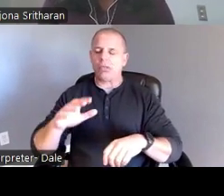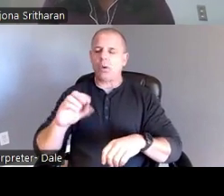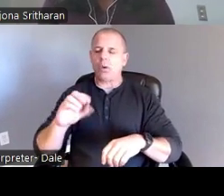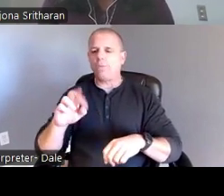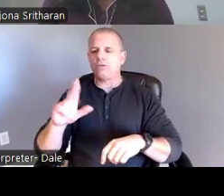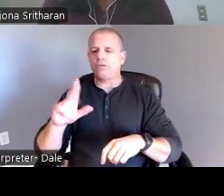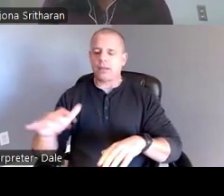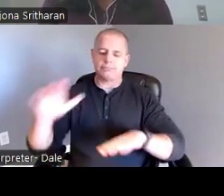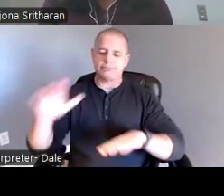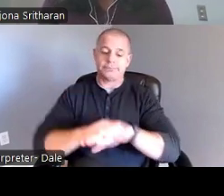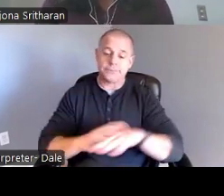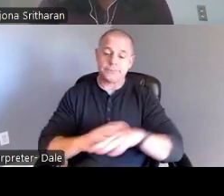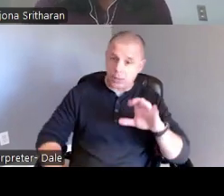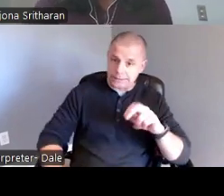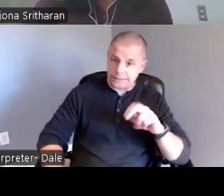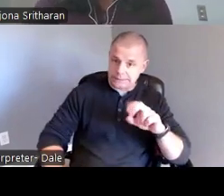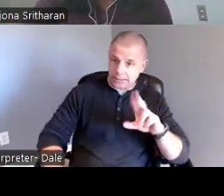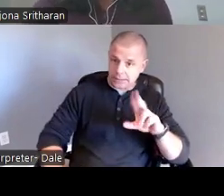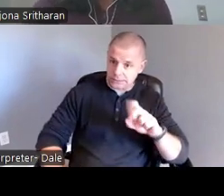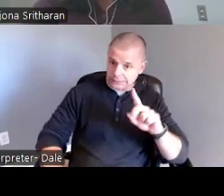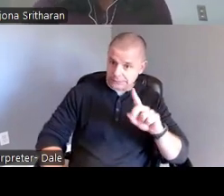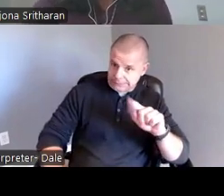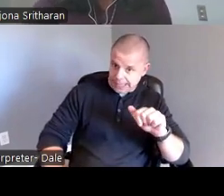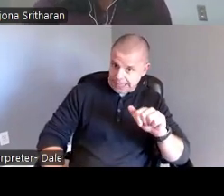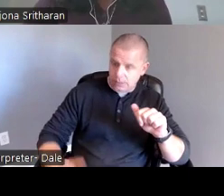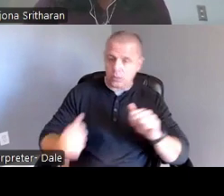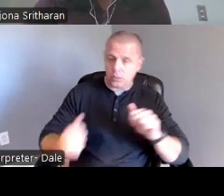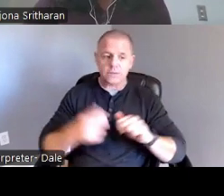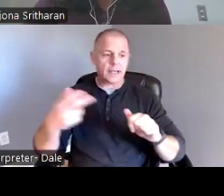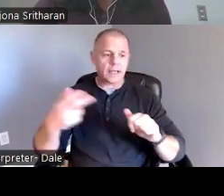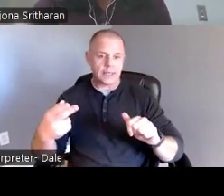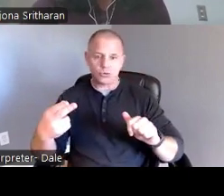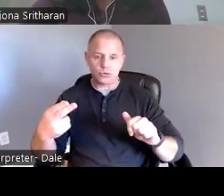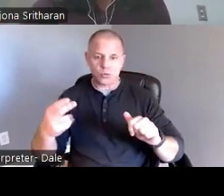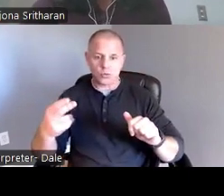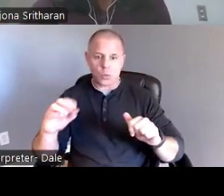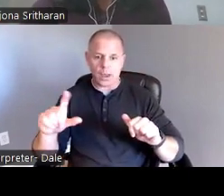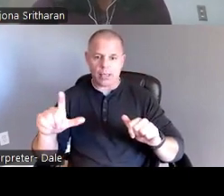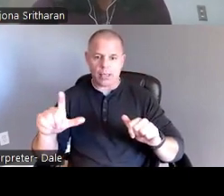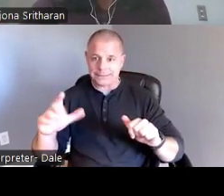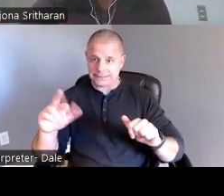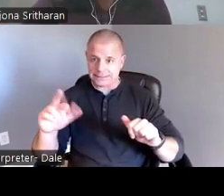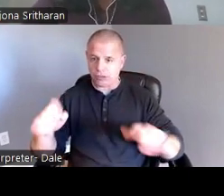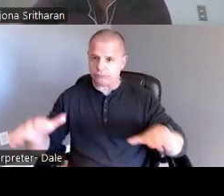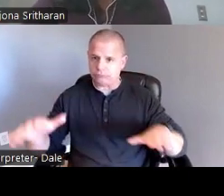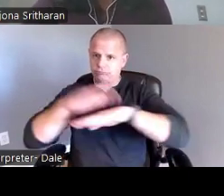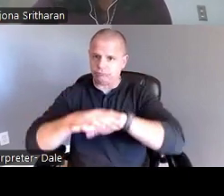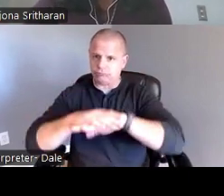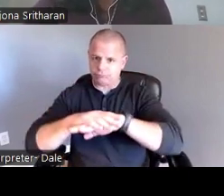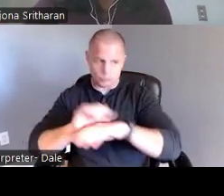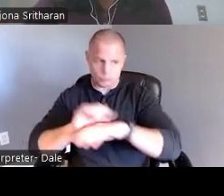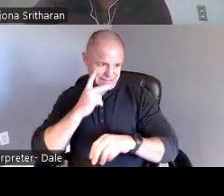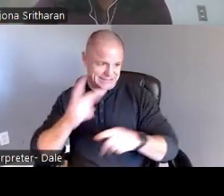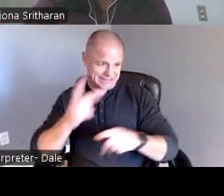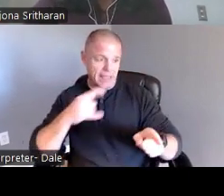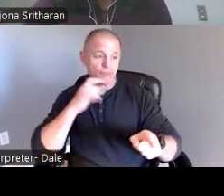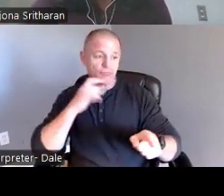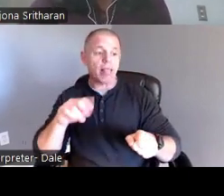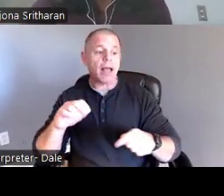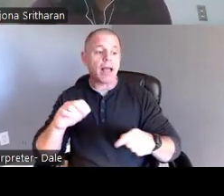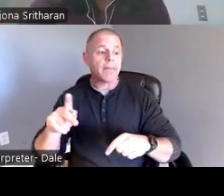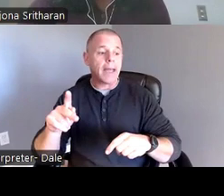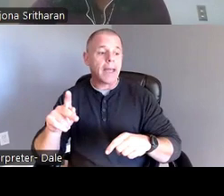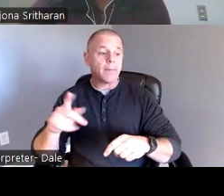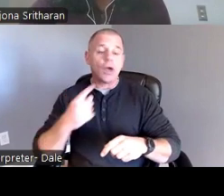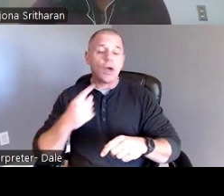census tract data with the HOLC grade. And you can see on this HOLC redlining map, the